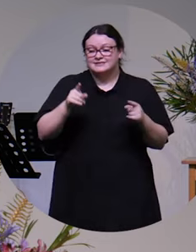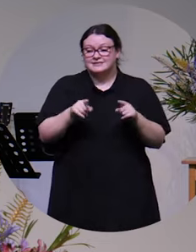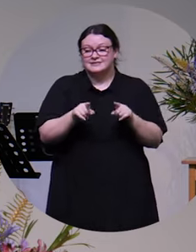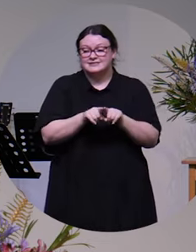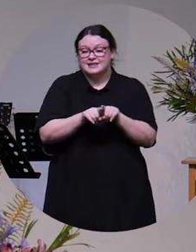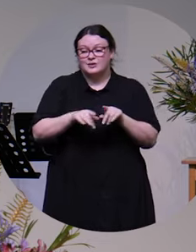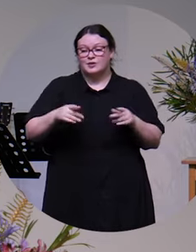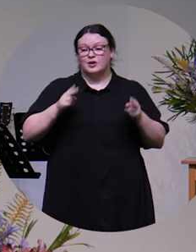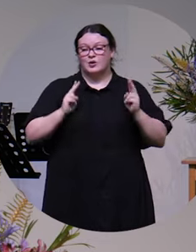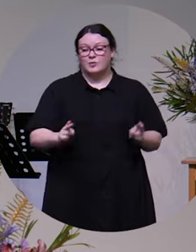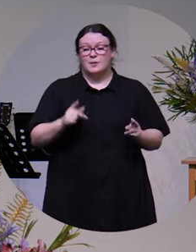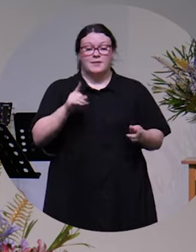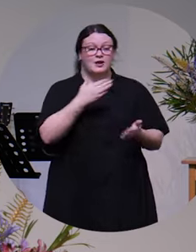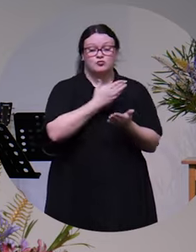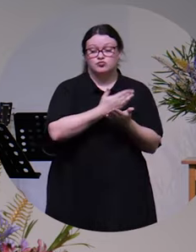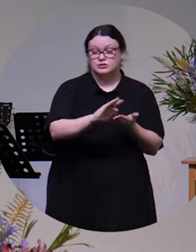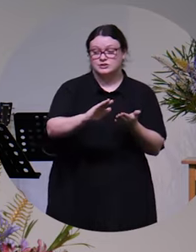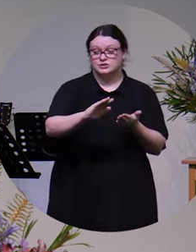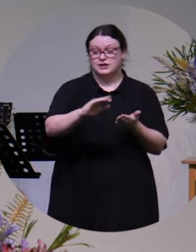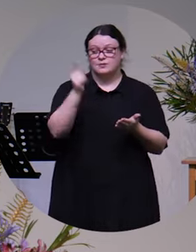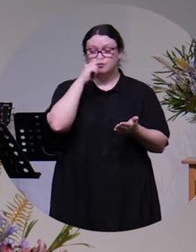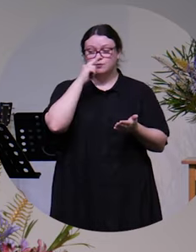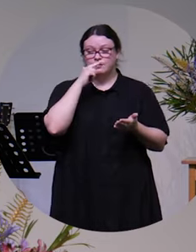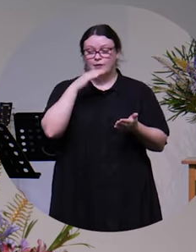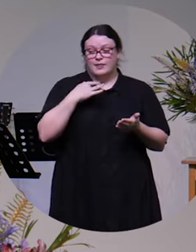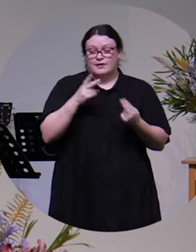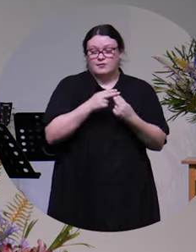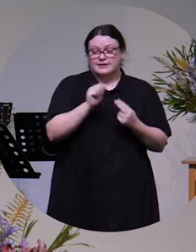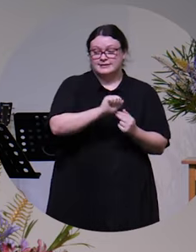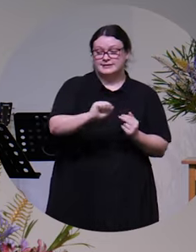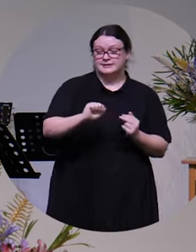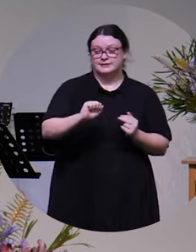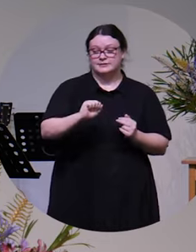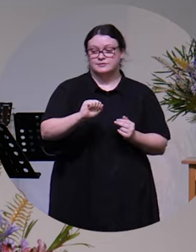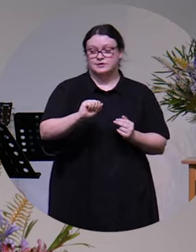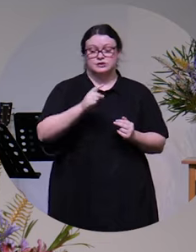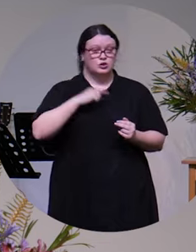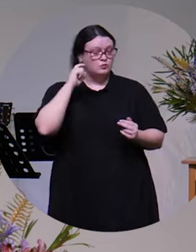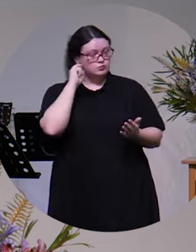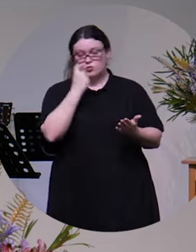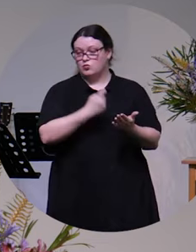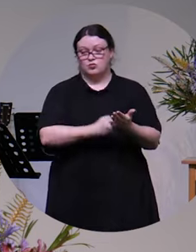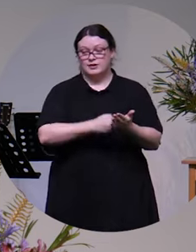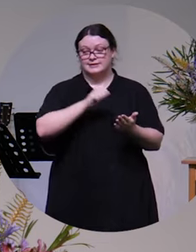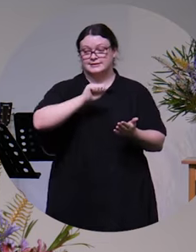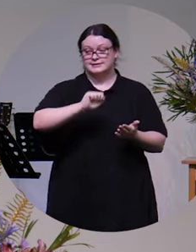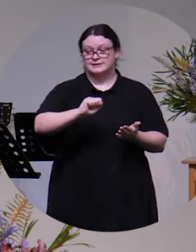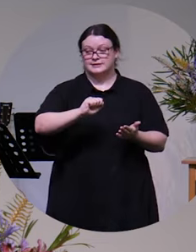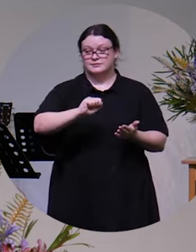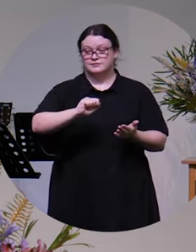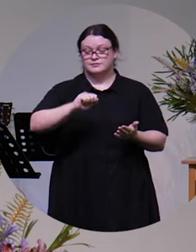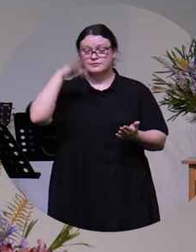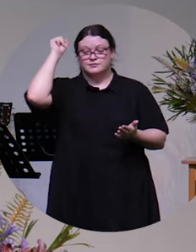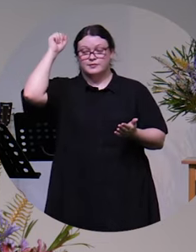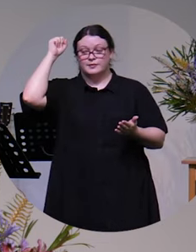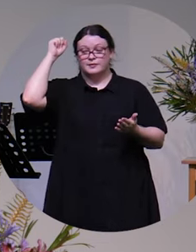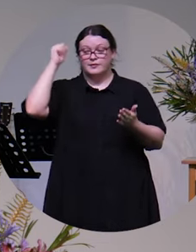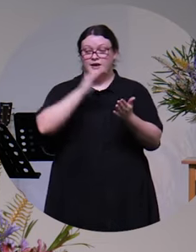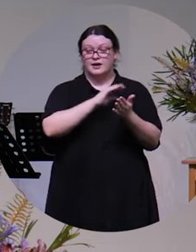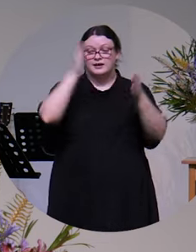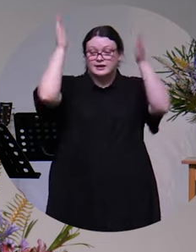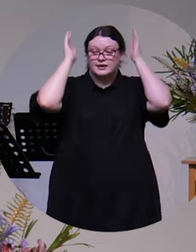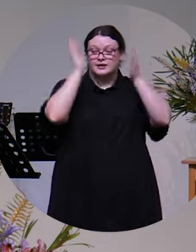when Jesus was a child, and Pontius Pilate as Roman governor, washing his hands of responsibility for an injustice.